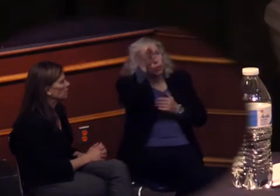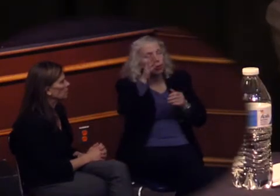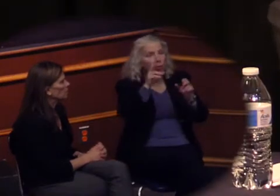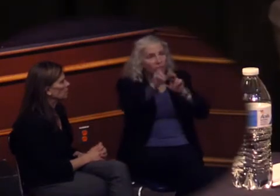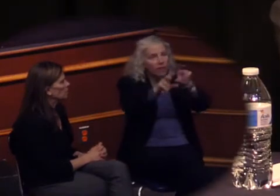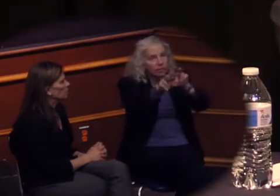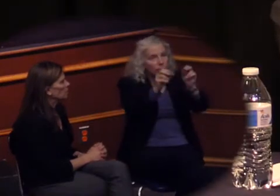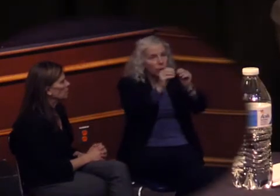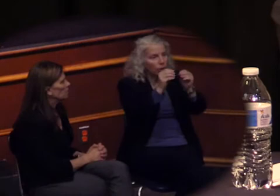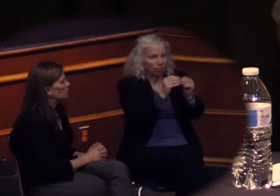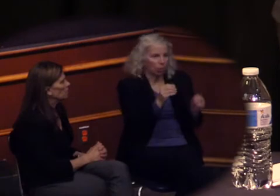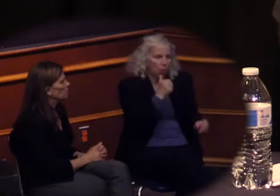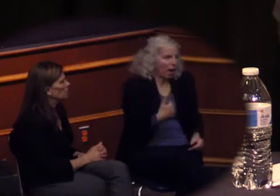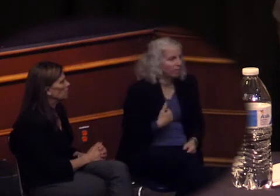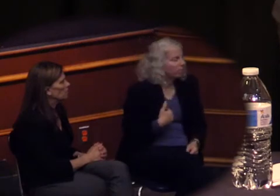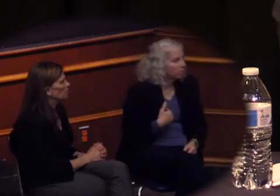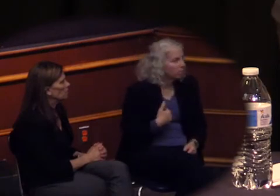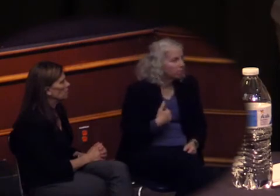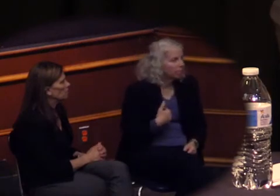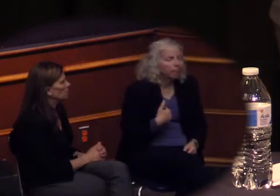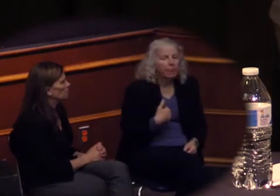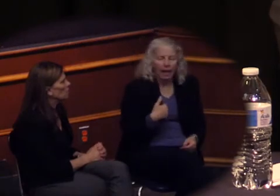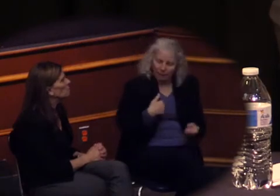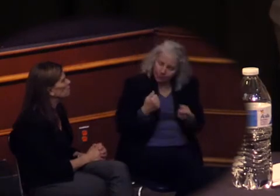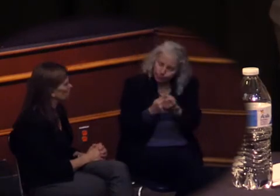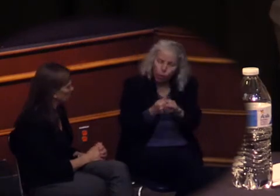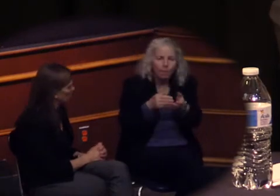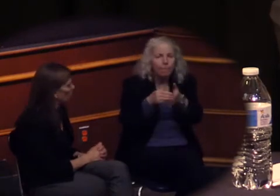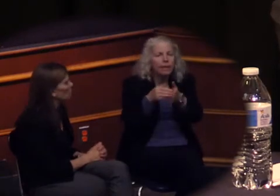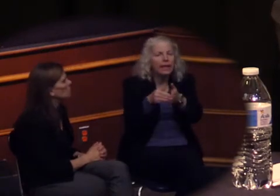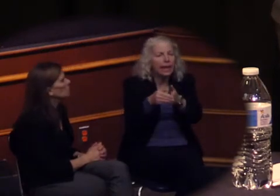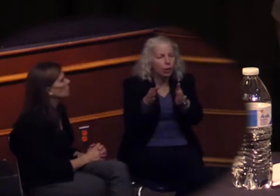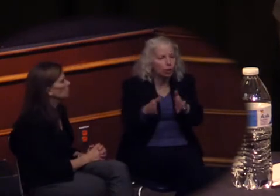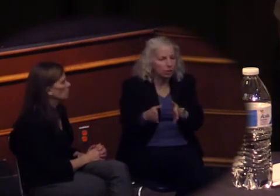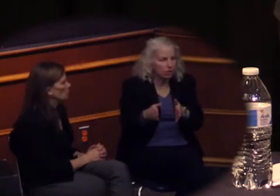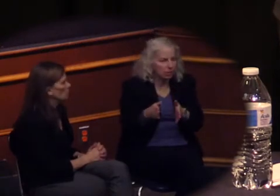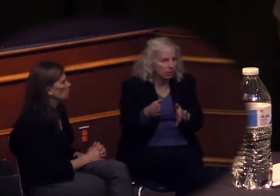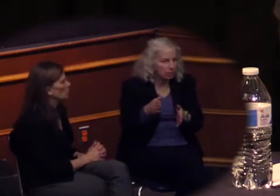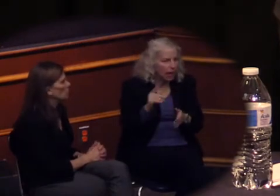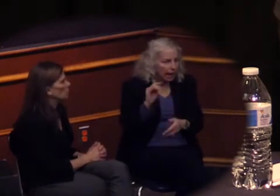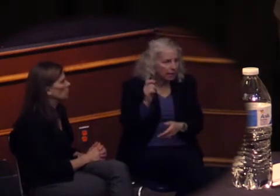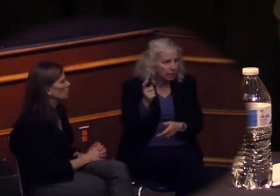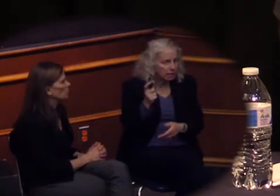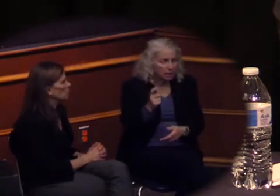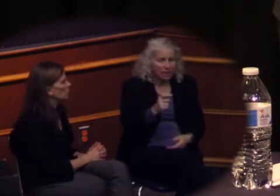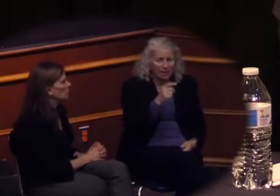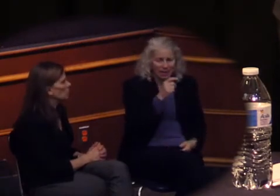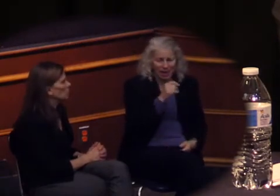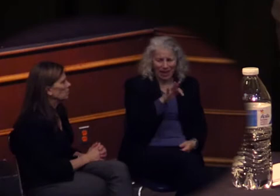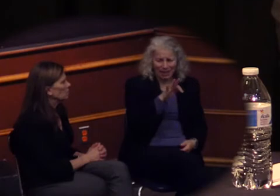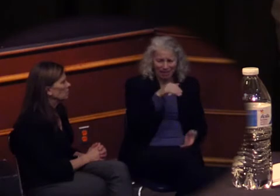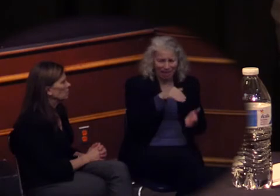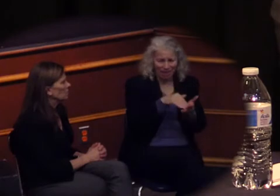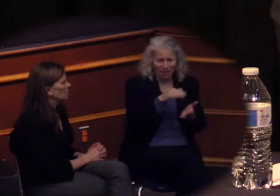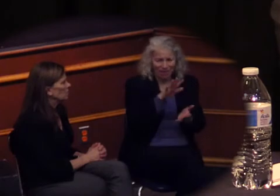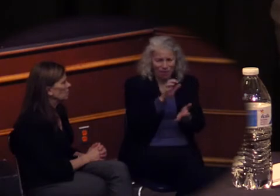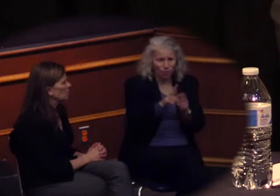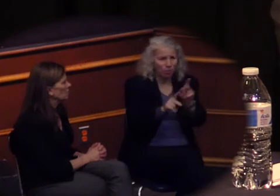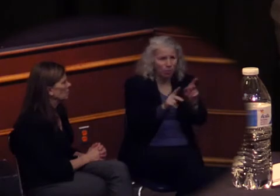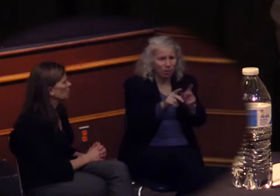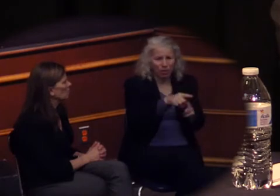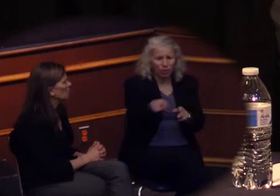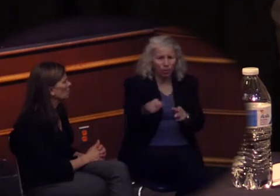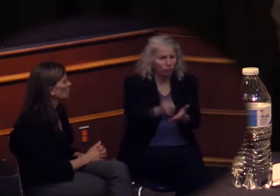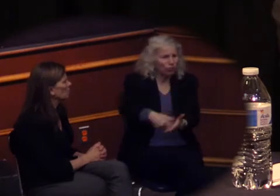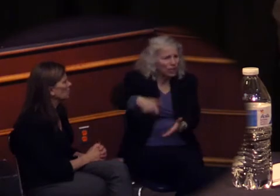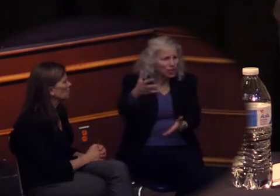be making going forward. I support the millionaire's tax, asking 19,500 taxpayers who are doing great